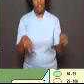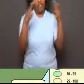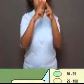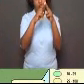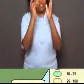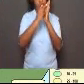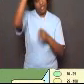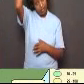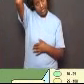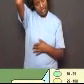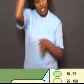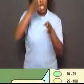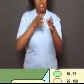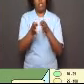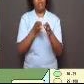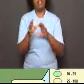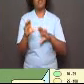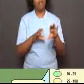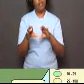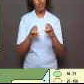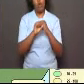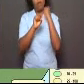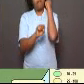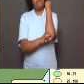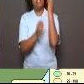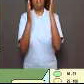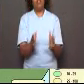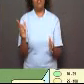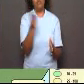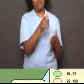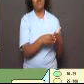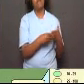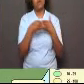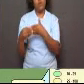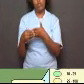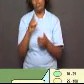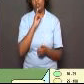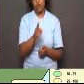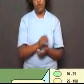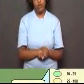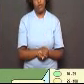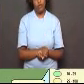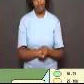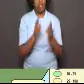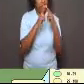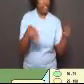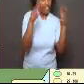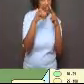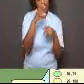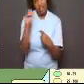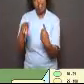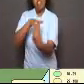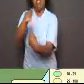constitution explains the fundamental principles upon which the federal